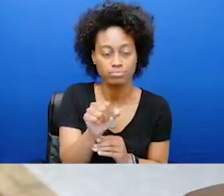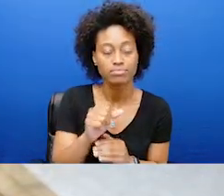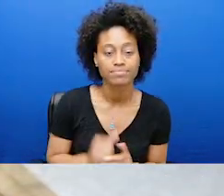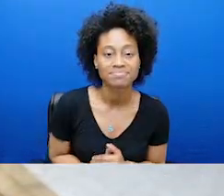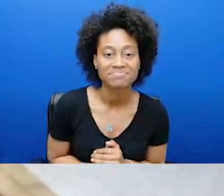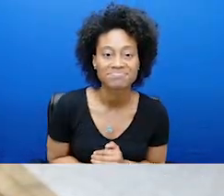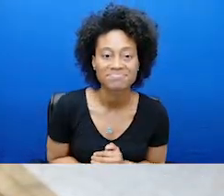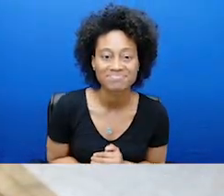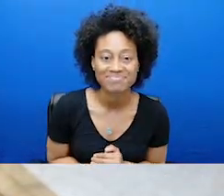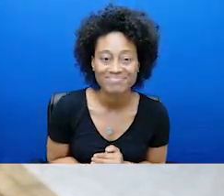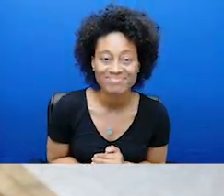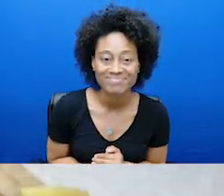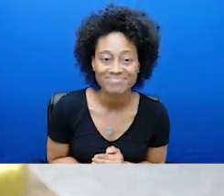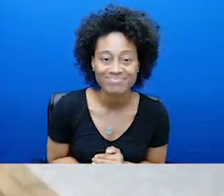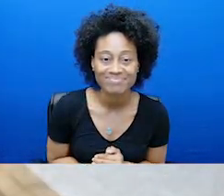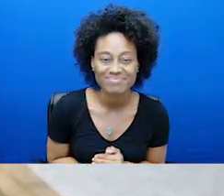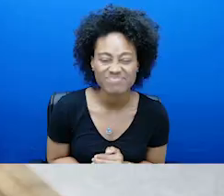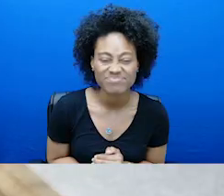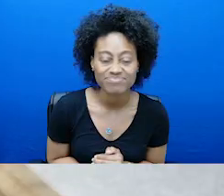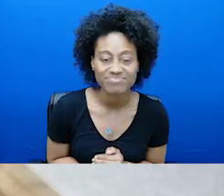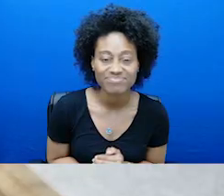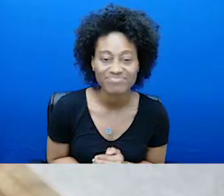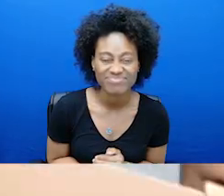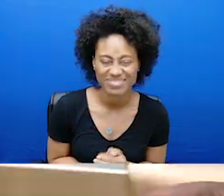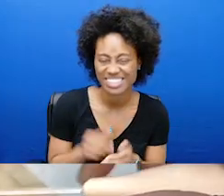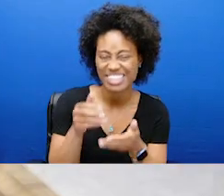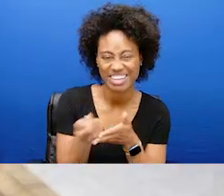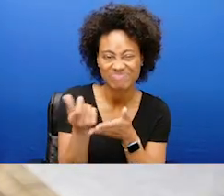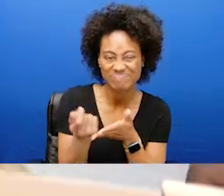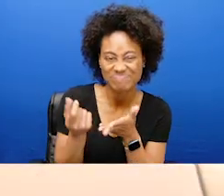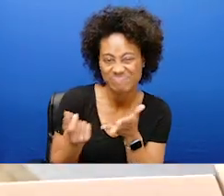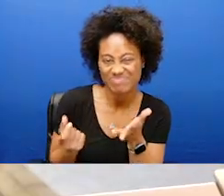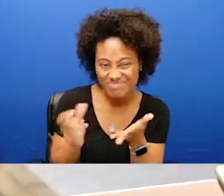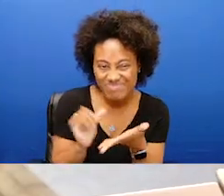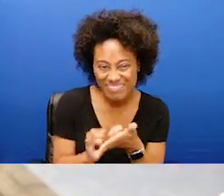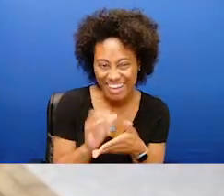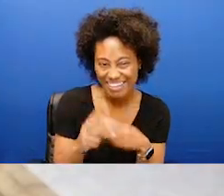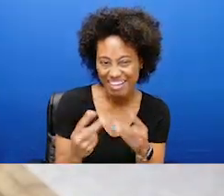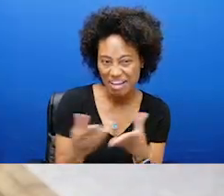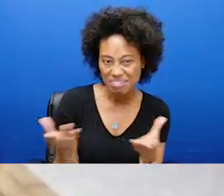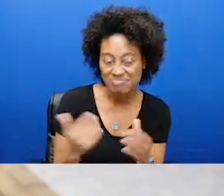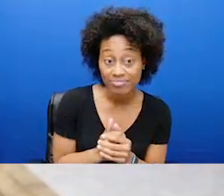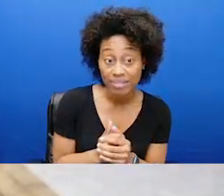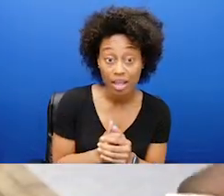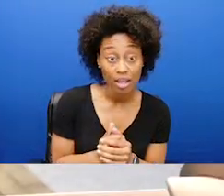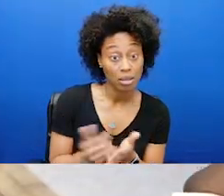I'm cutting that end off, and once it's cut, it should look like this.